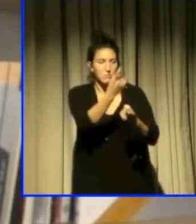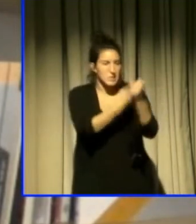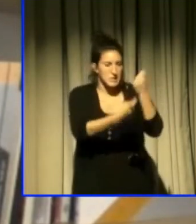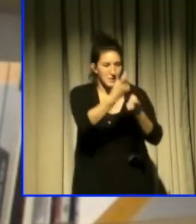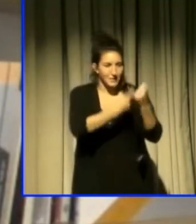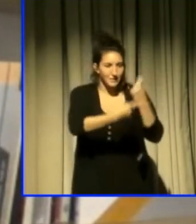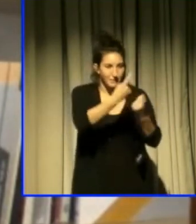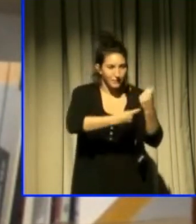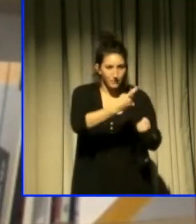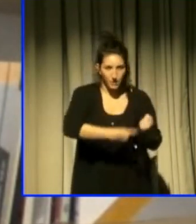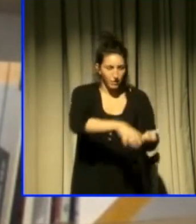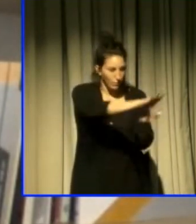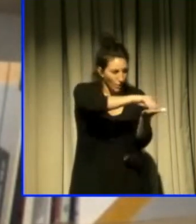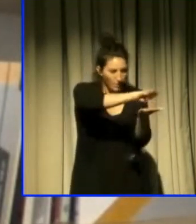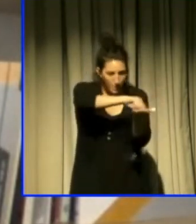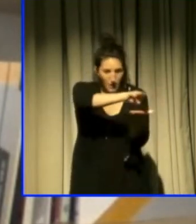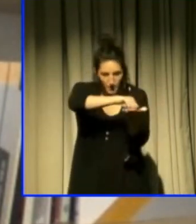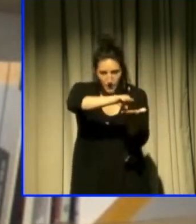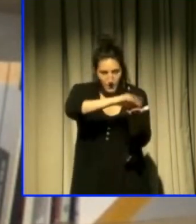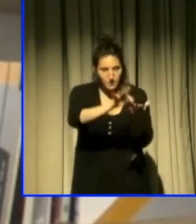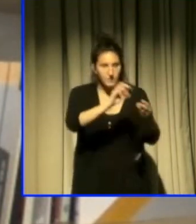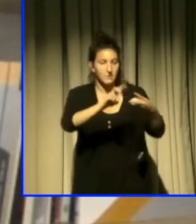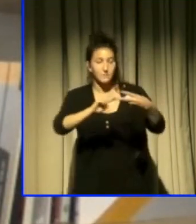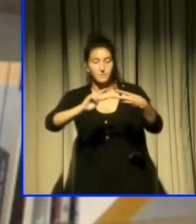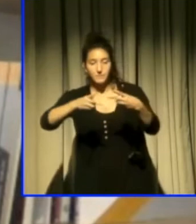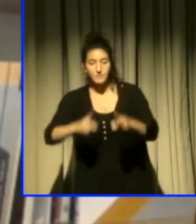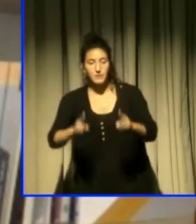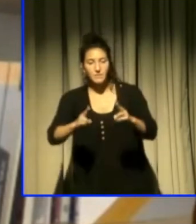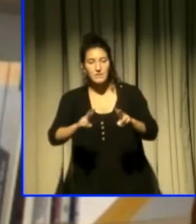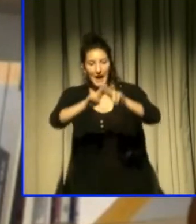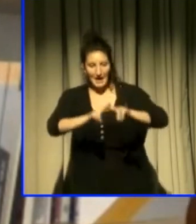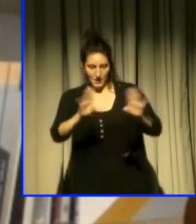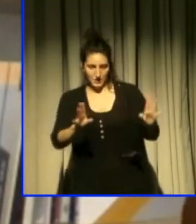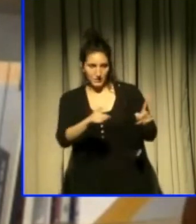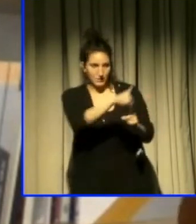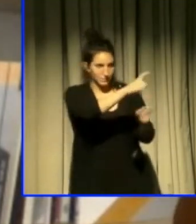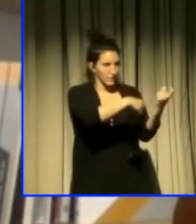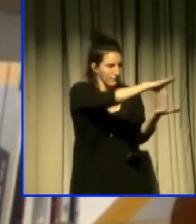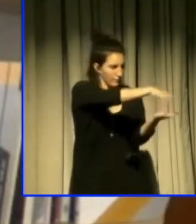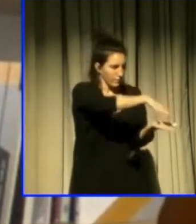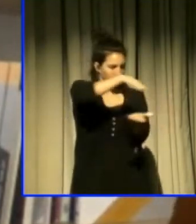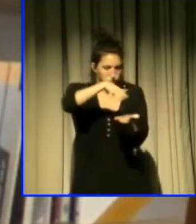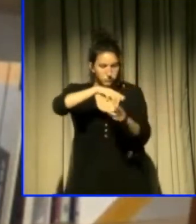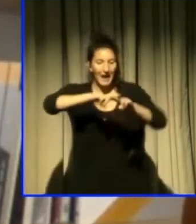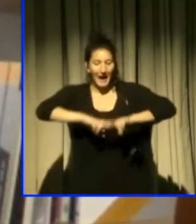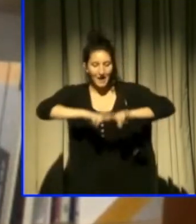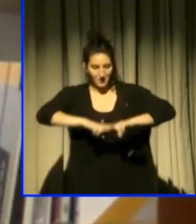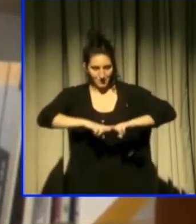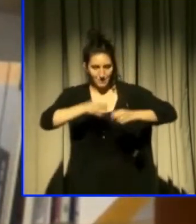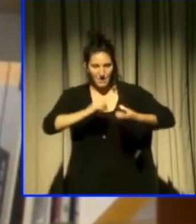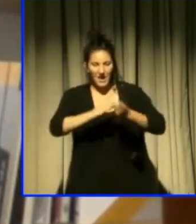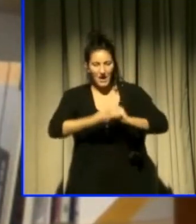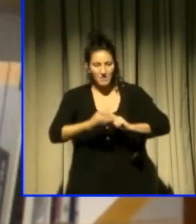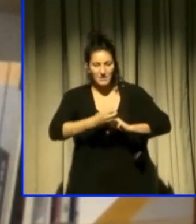The second one is about analysis. So understanding all these manifestations of change, why they are happening. And